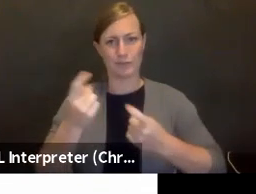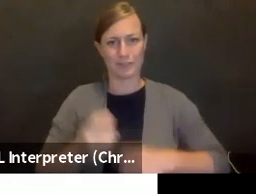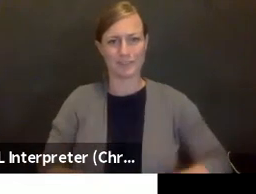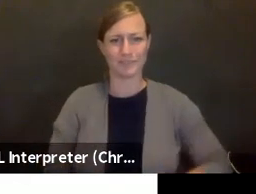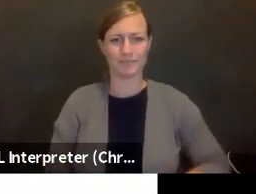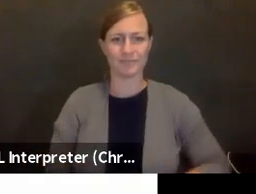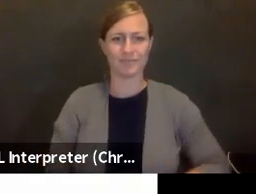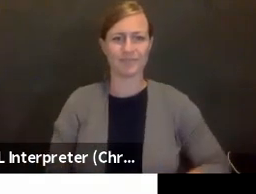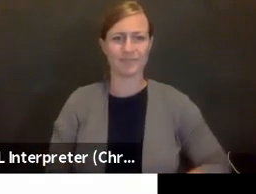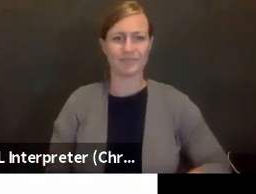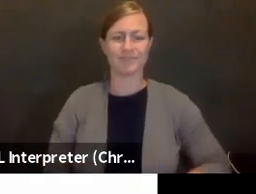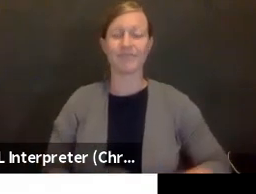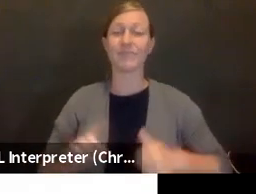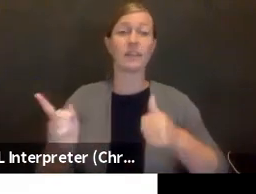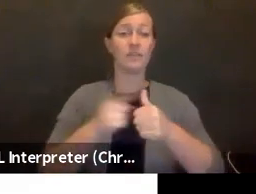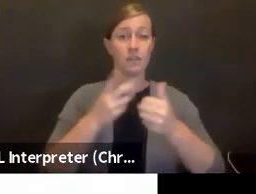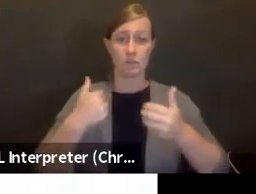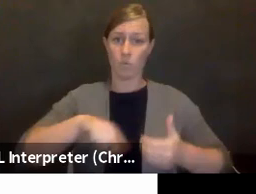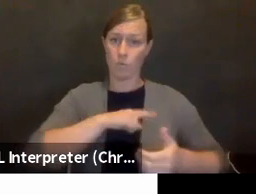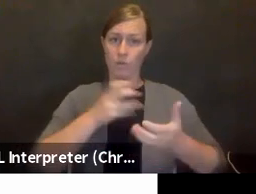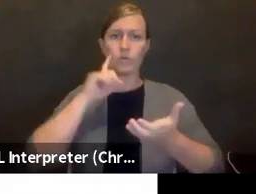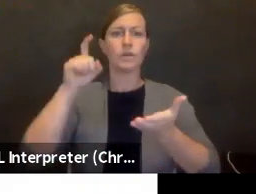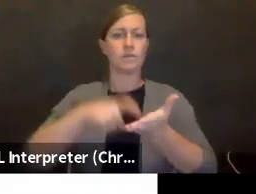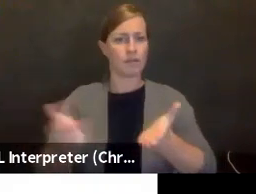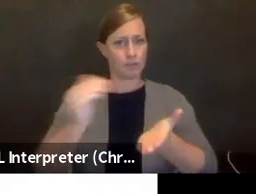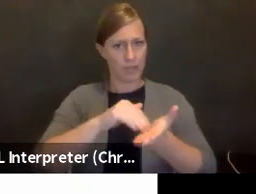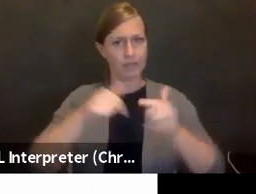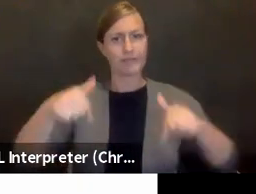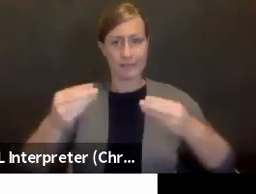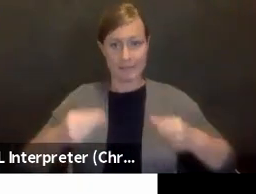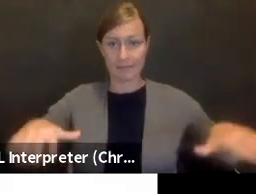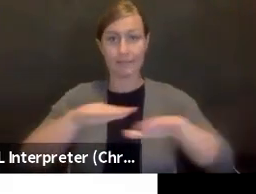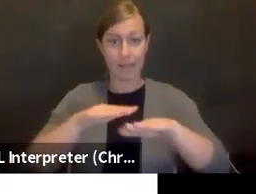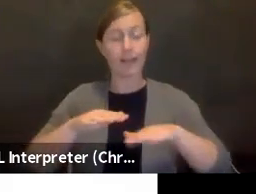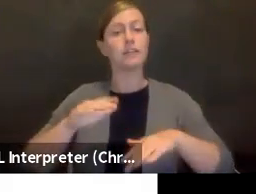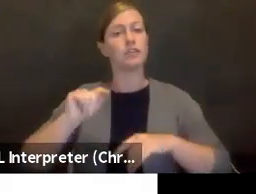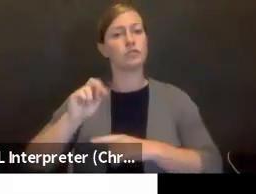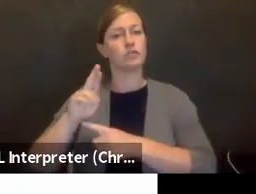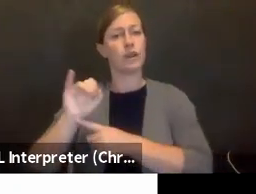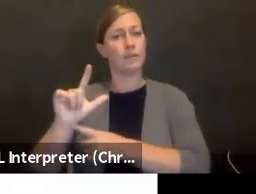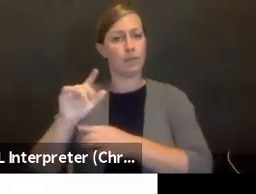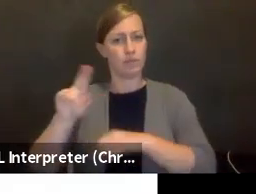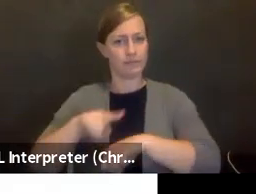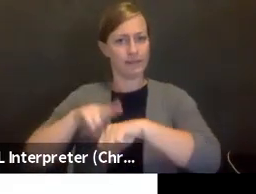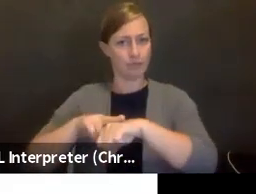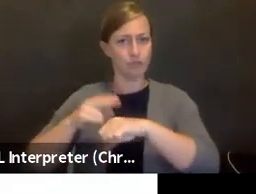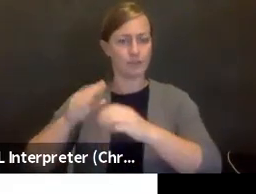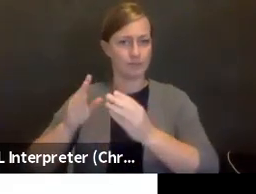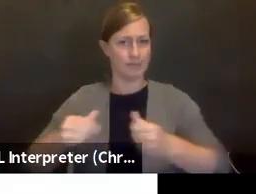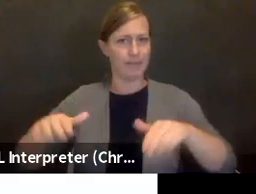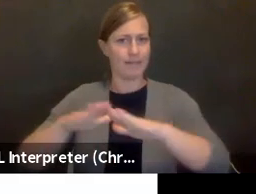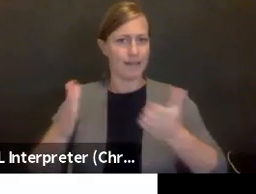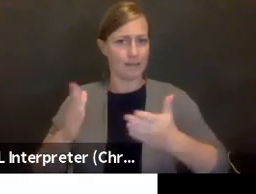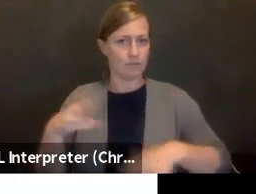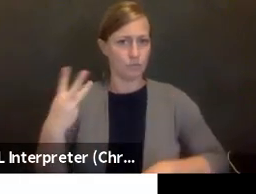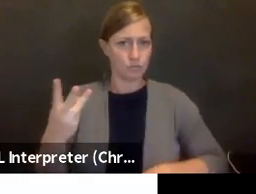First off, we want to acknowledge once again that we are on the tribal nations of Washington State land. We need to recognize as